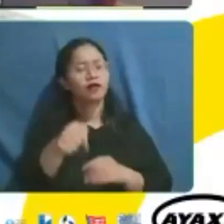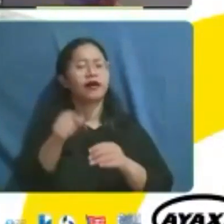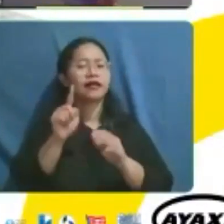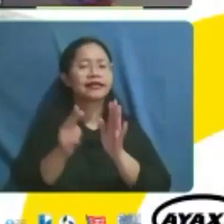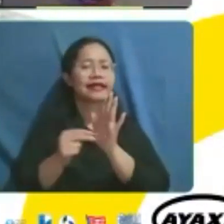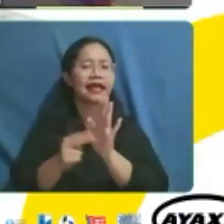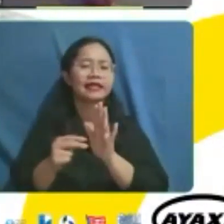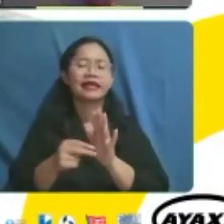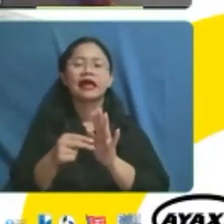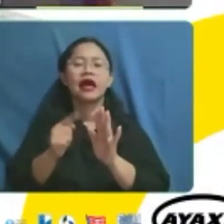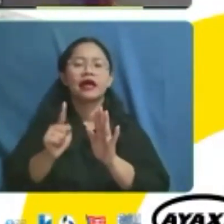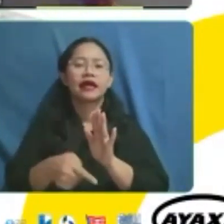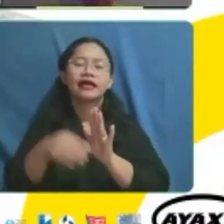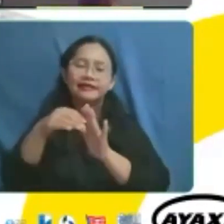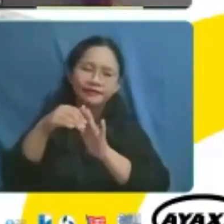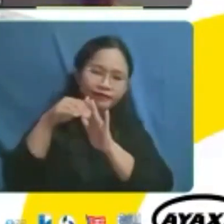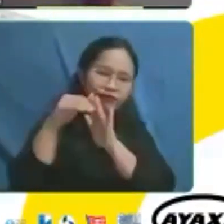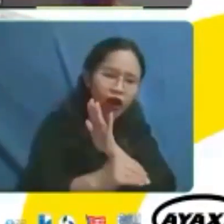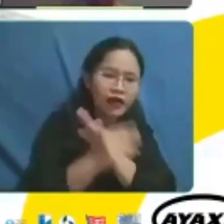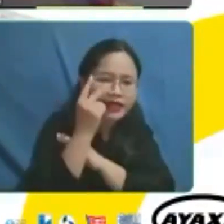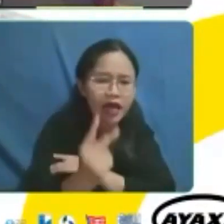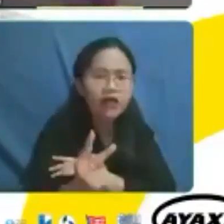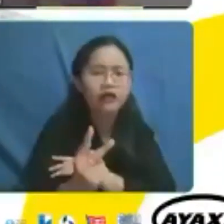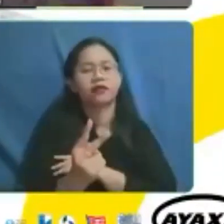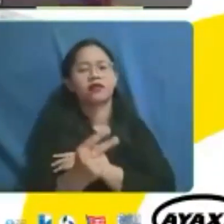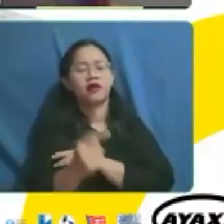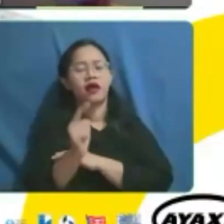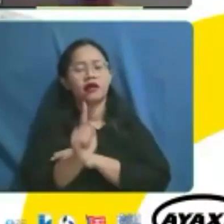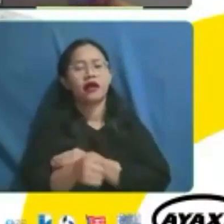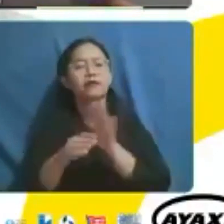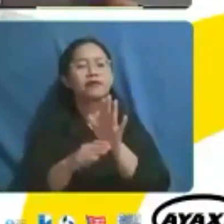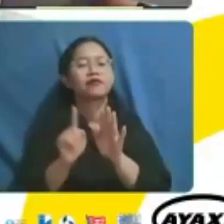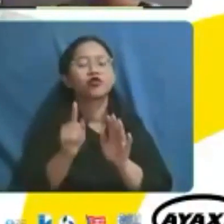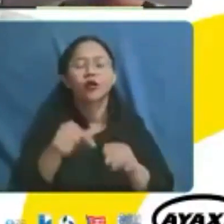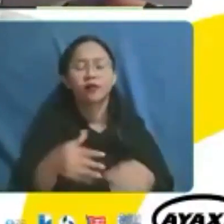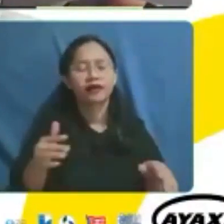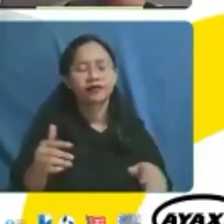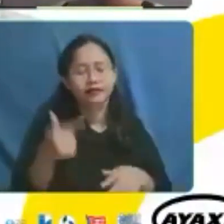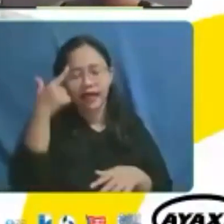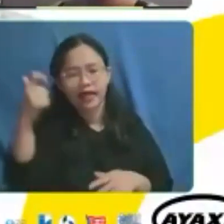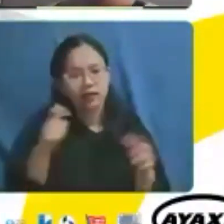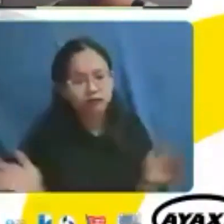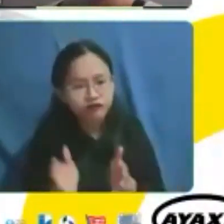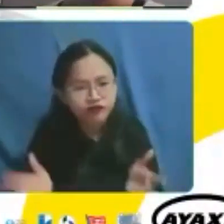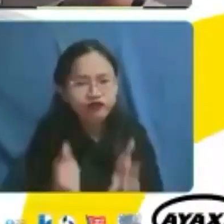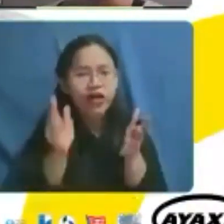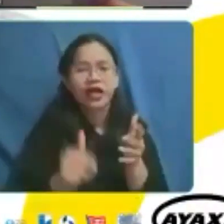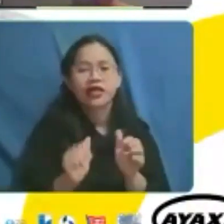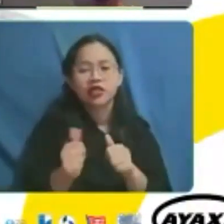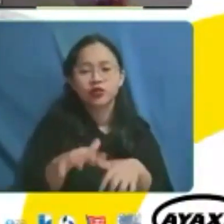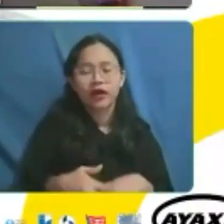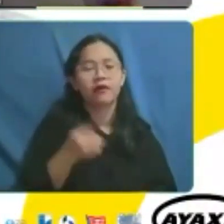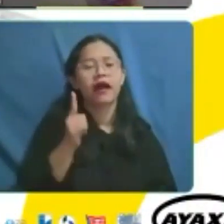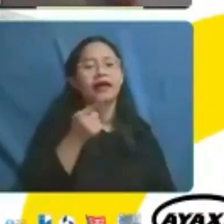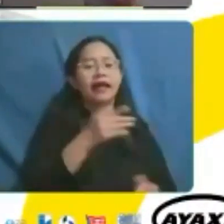routinely collected data to inform and measure progress. And this is really important because the policymakers would like to know for every